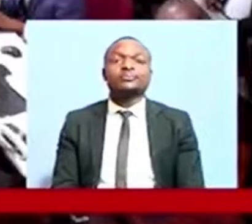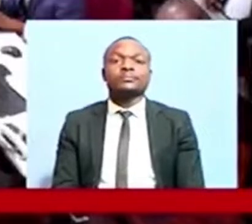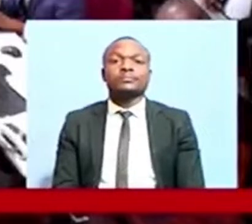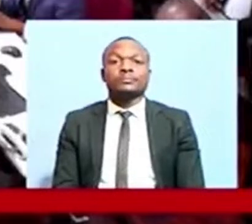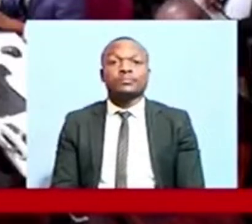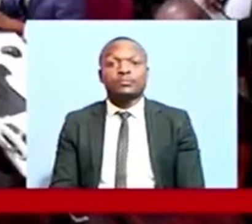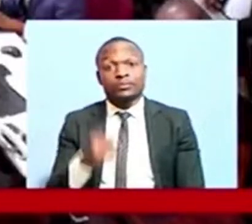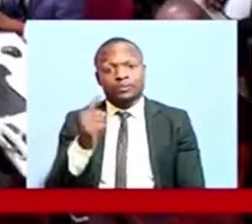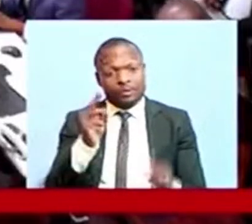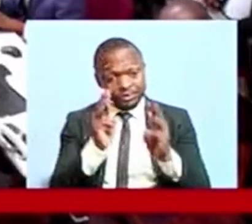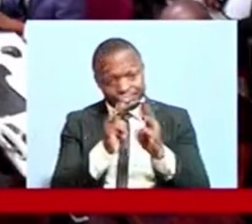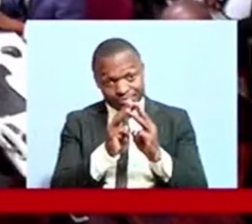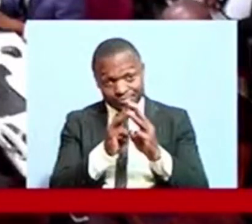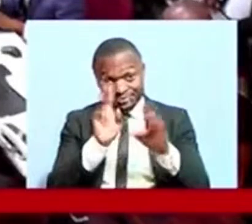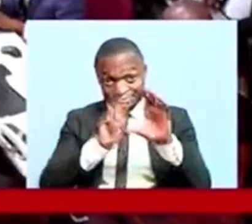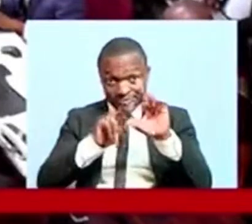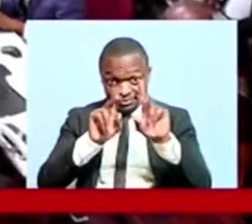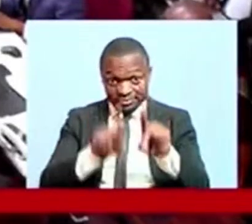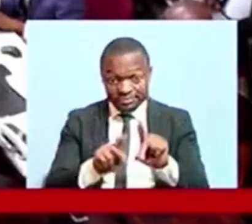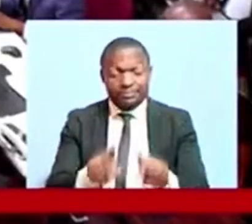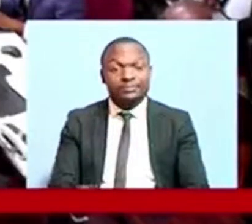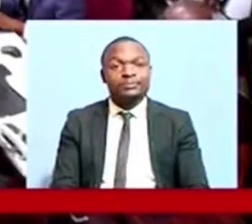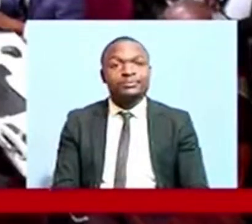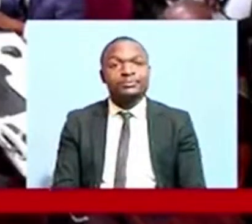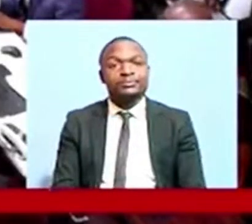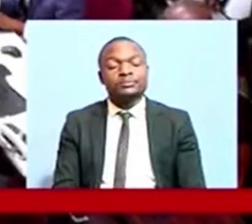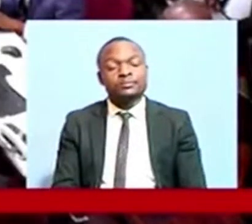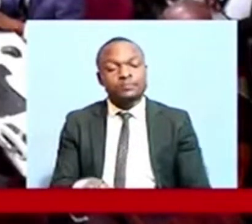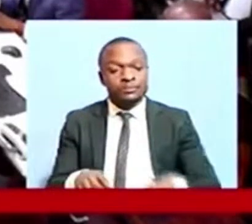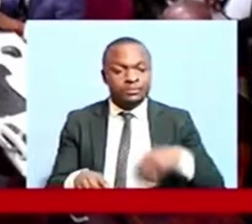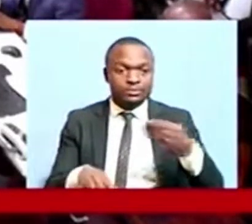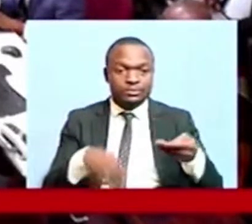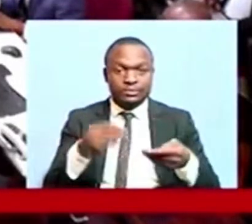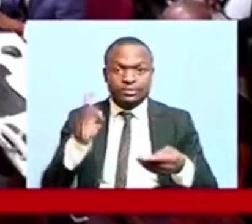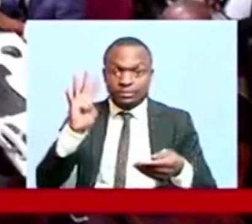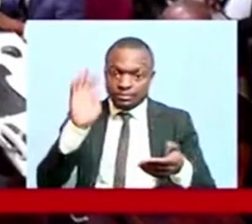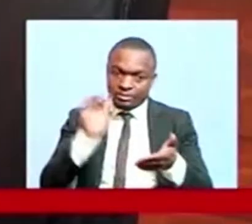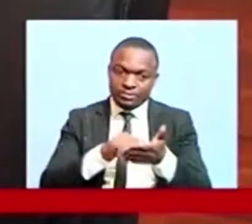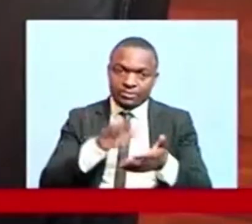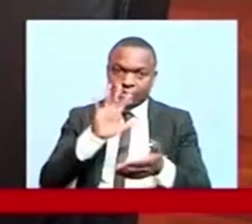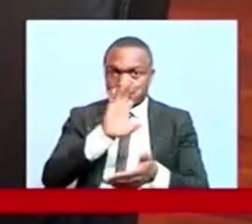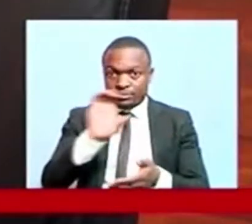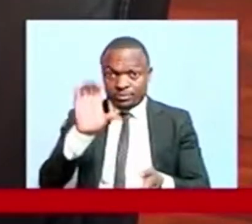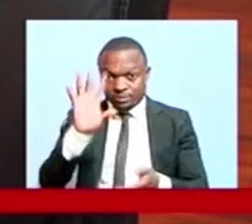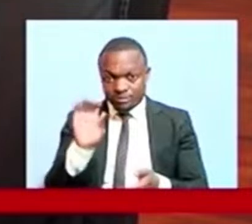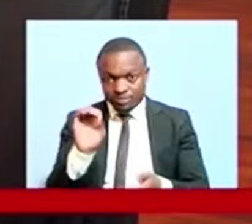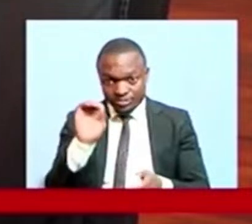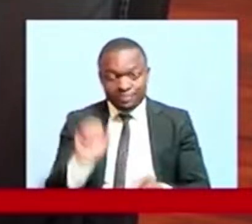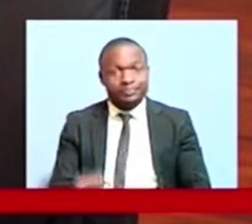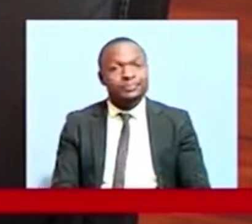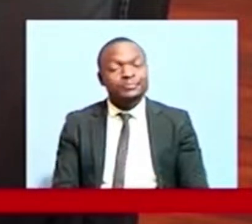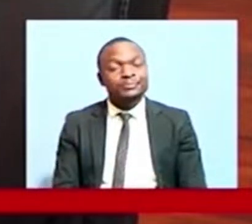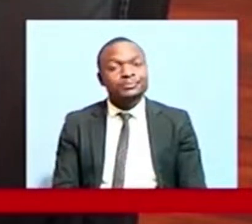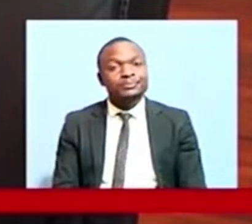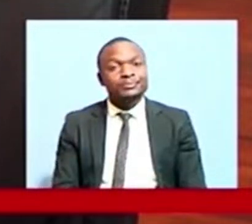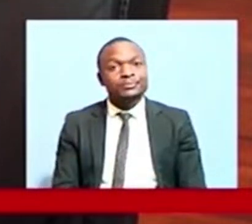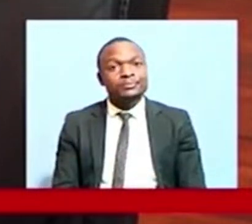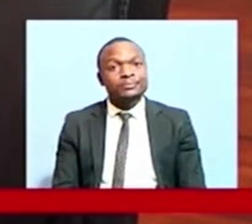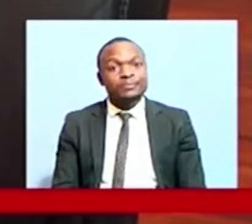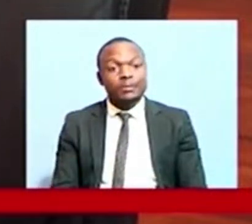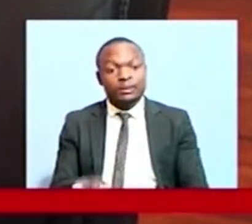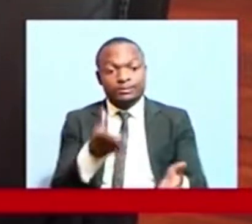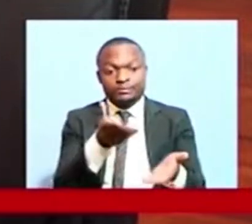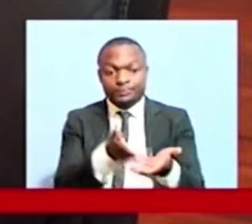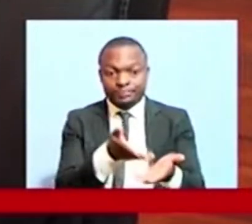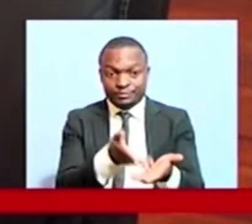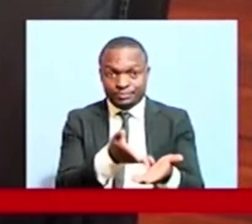One meeting, Chair, they are spending about 4,550. And here